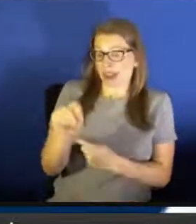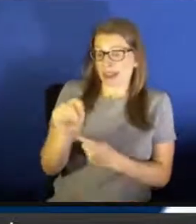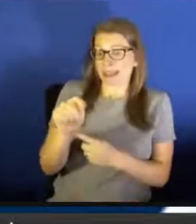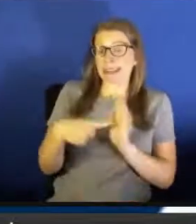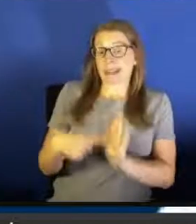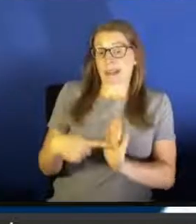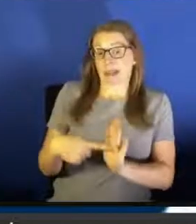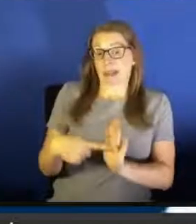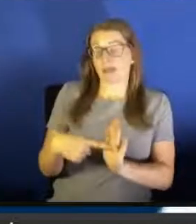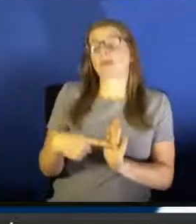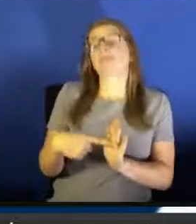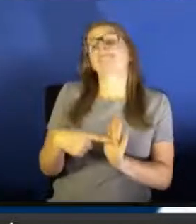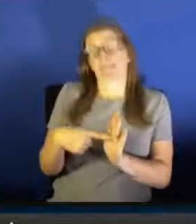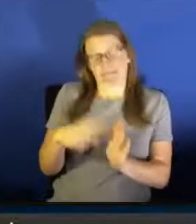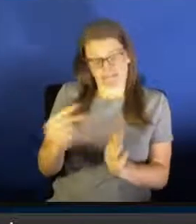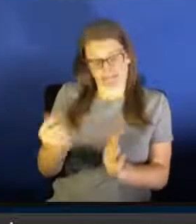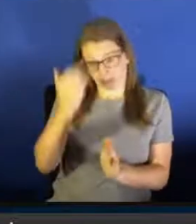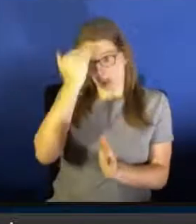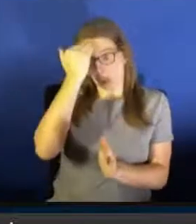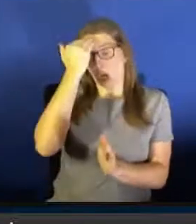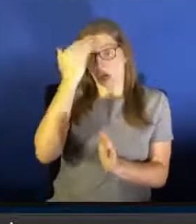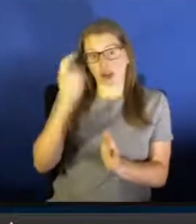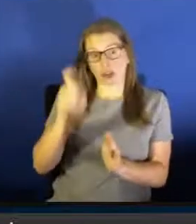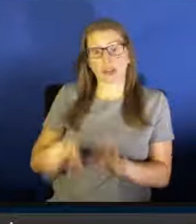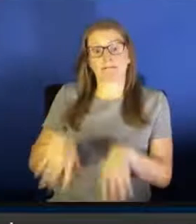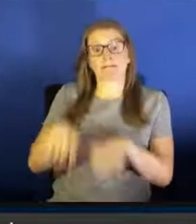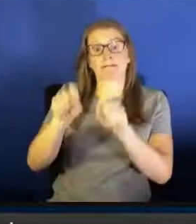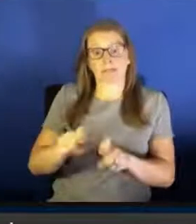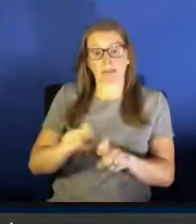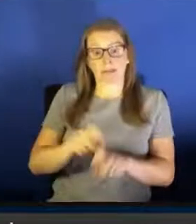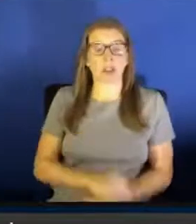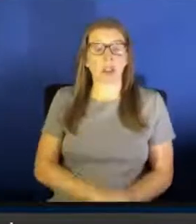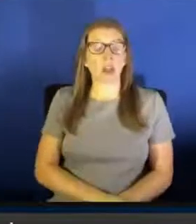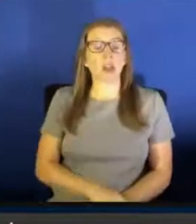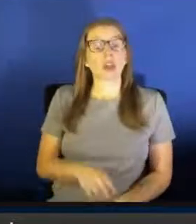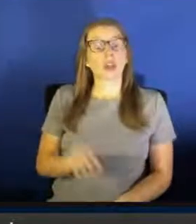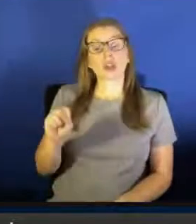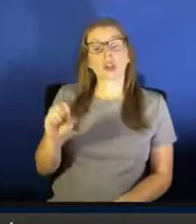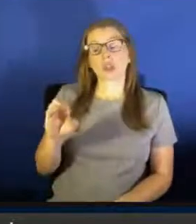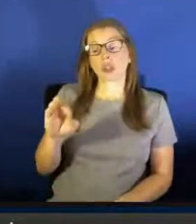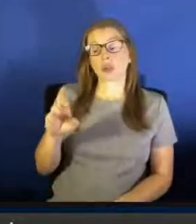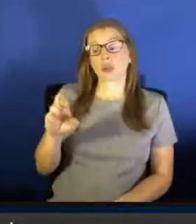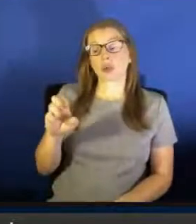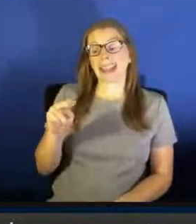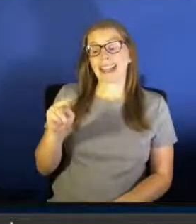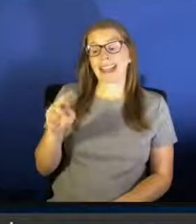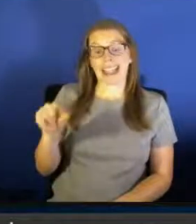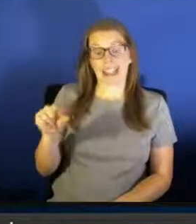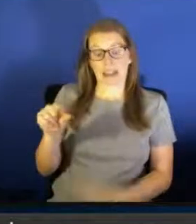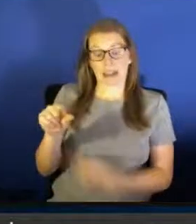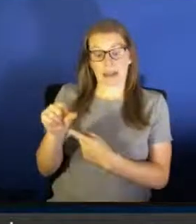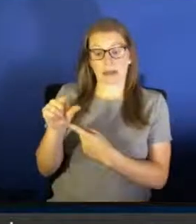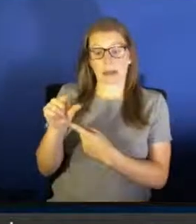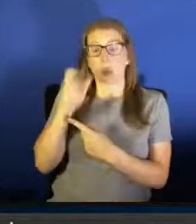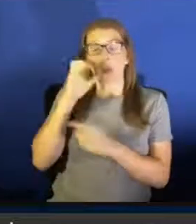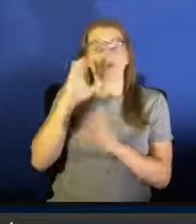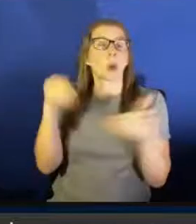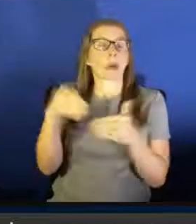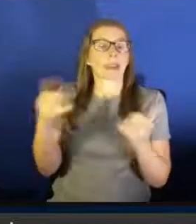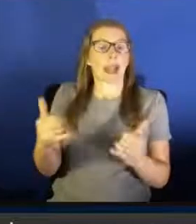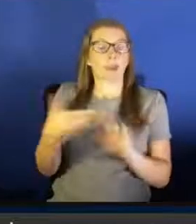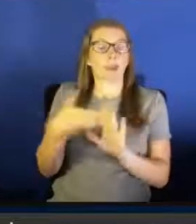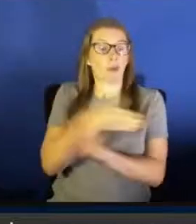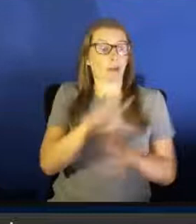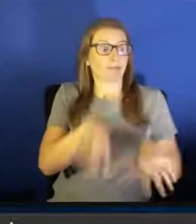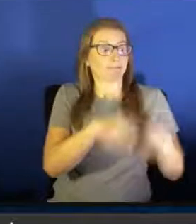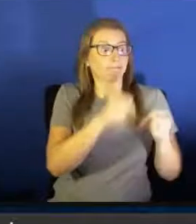for workup. Now, we're really going to focus on screenings today because that is the key before you even have to get treatment. So we're trying to help you